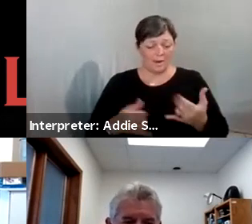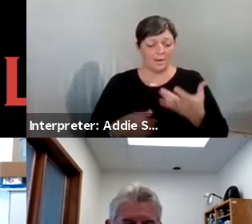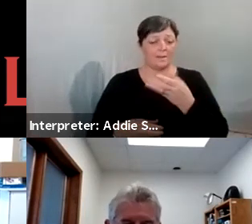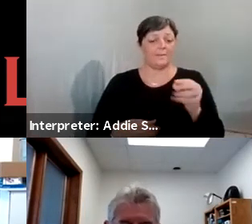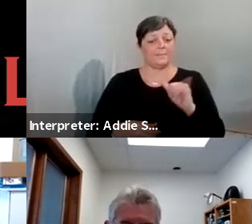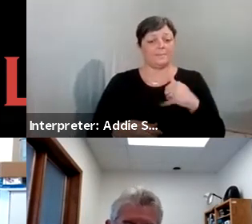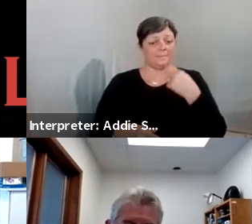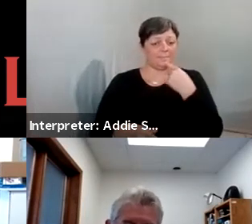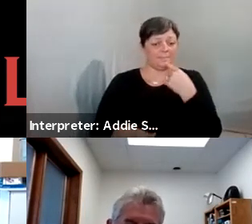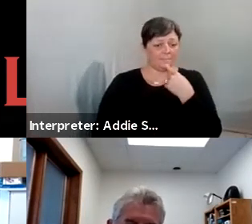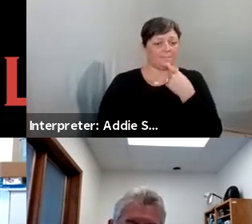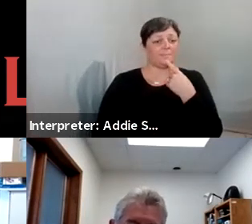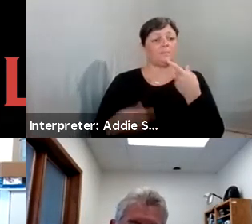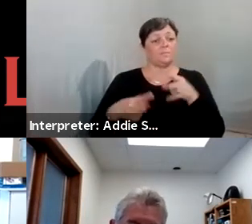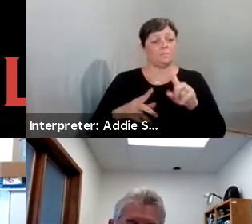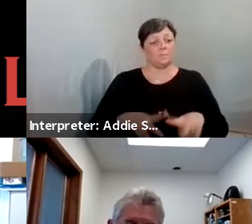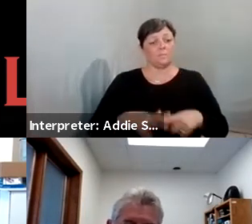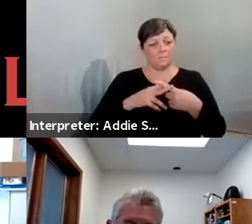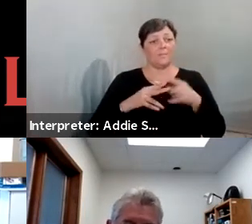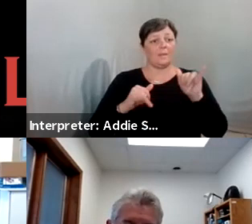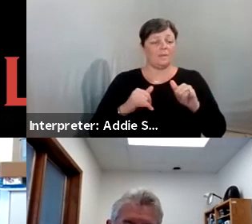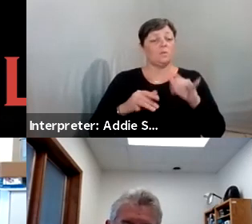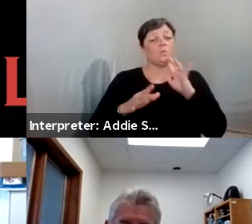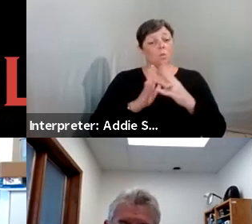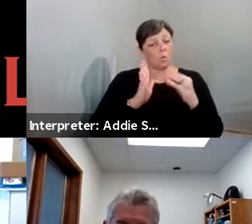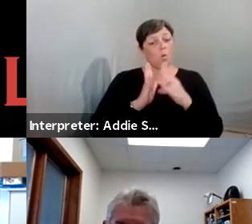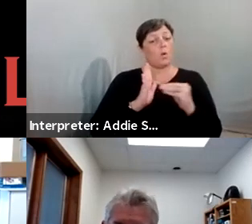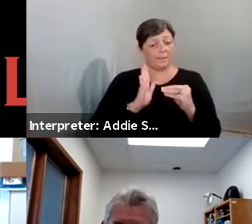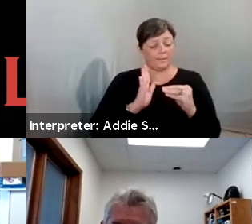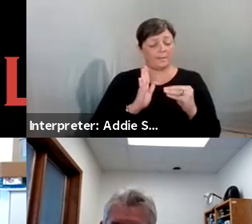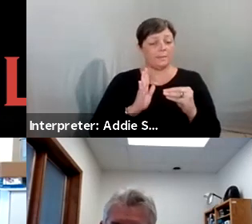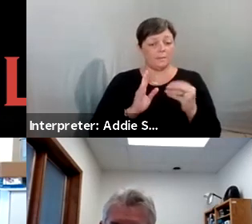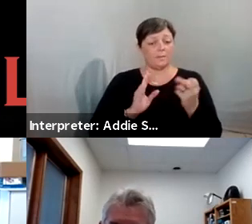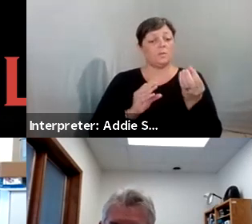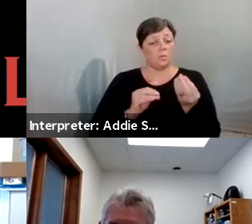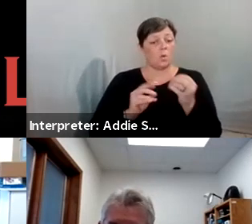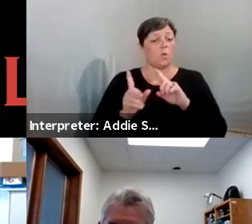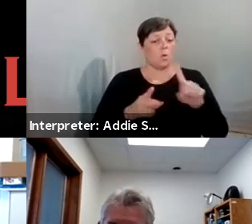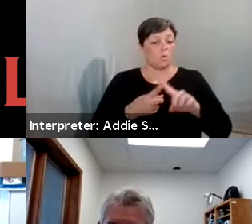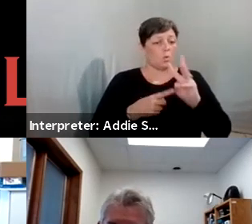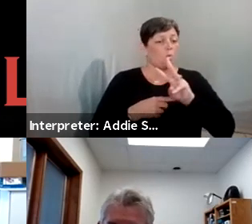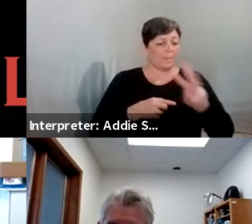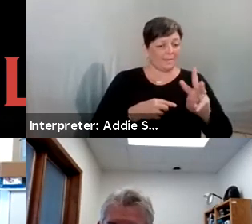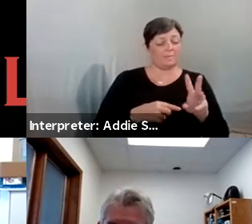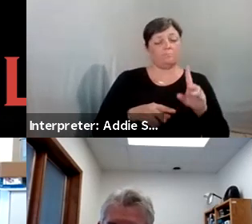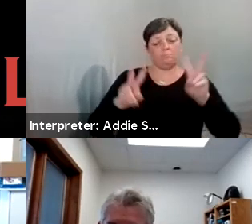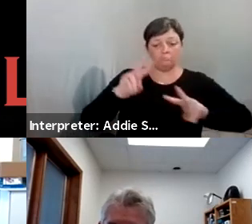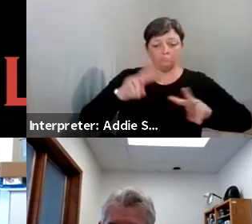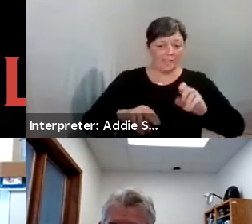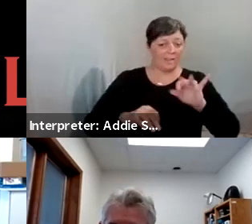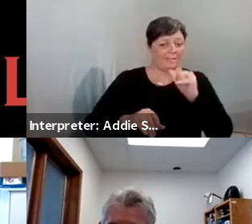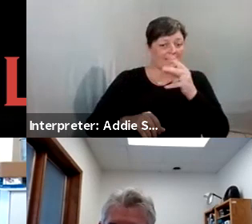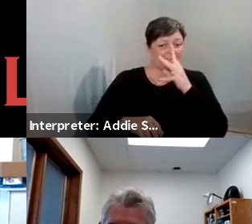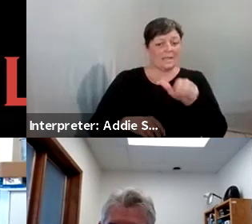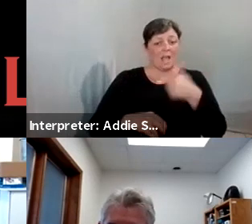said at the beginning, this was recorded. So please go back to our website soon and check it out if you haven't seen the